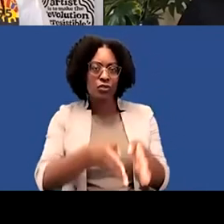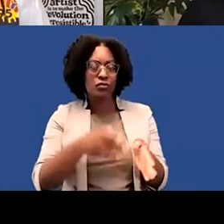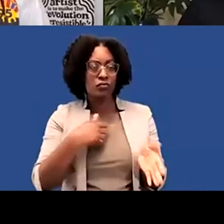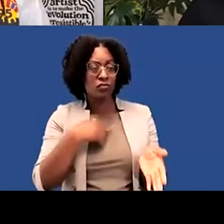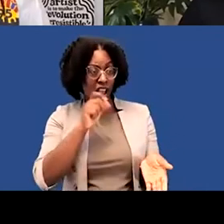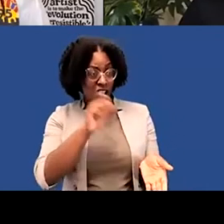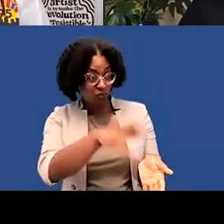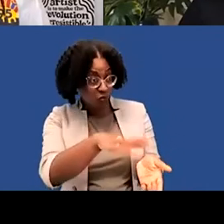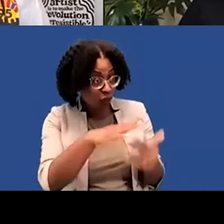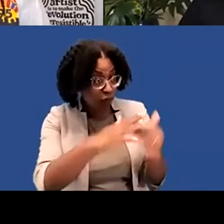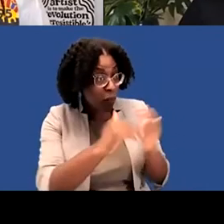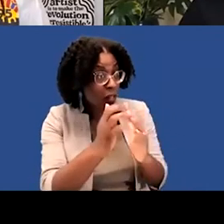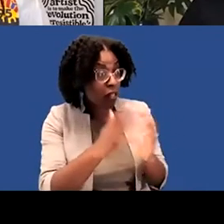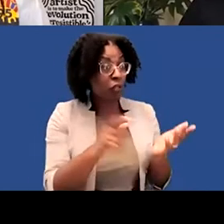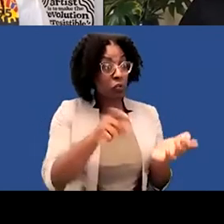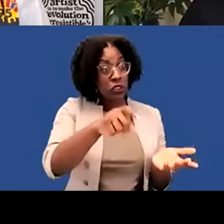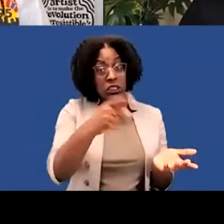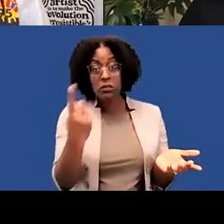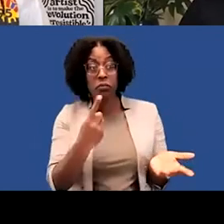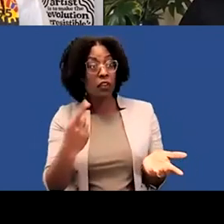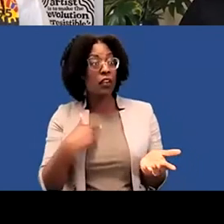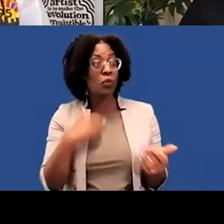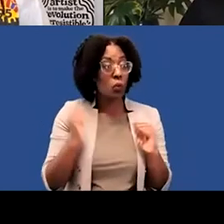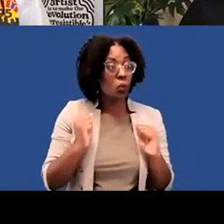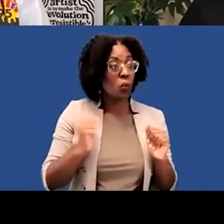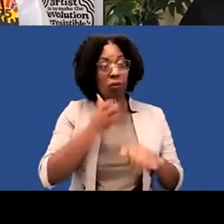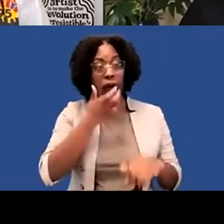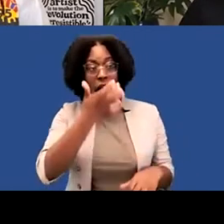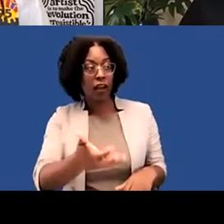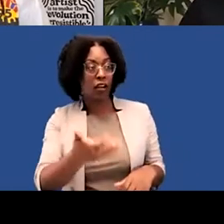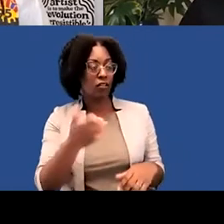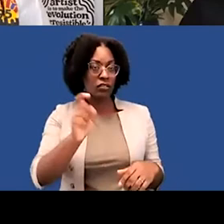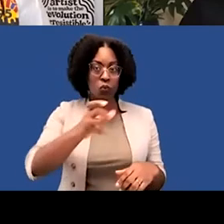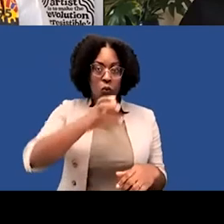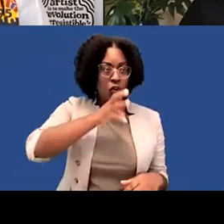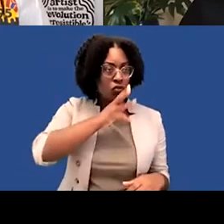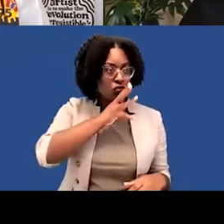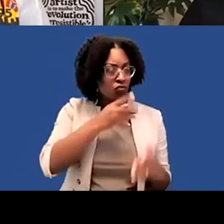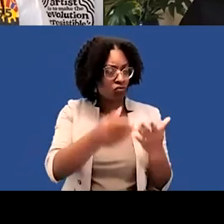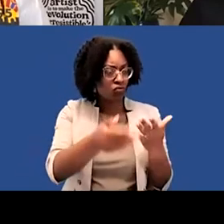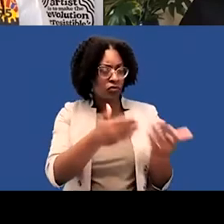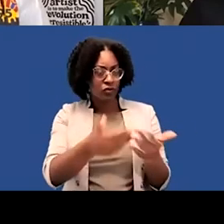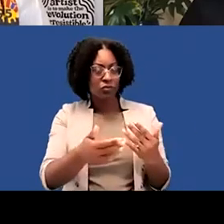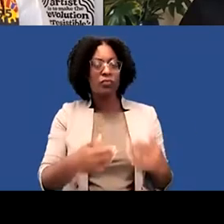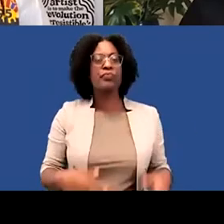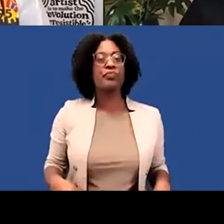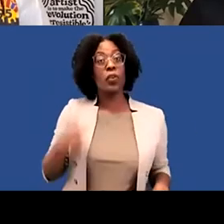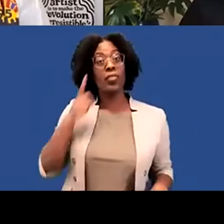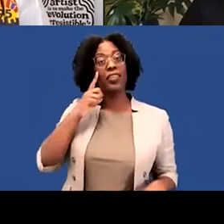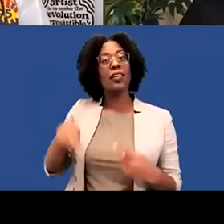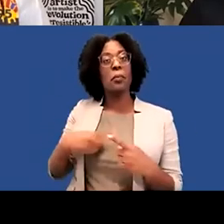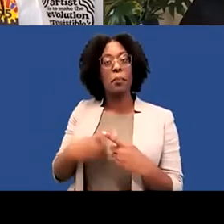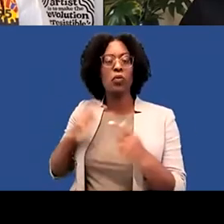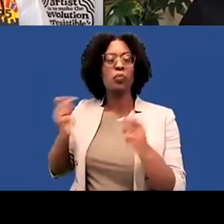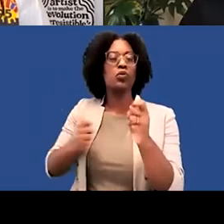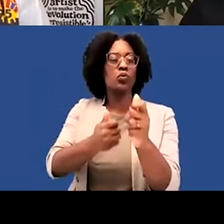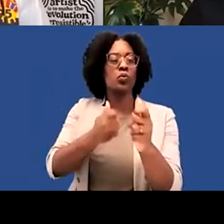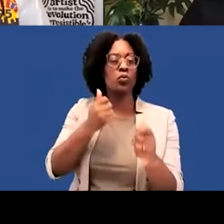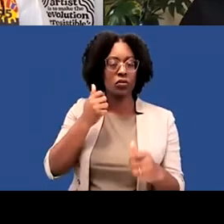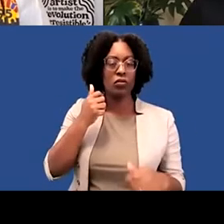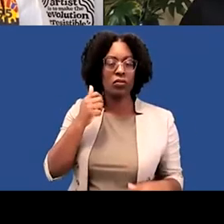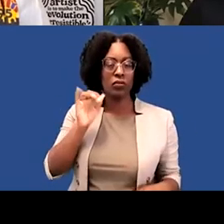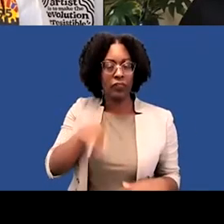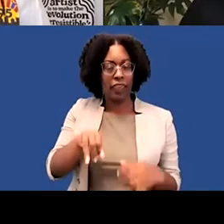but really being thoughtful about the set design. Like for Pursuit, for example, I worked with Jesse Levendoff, who is a set designer